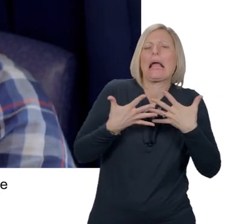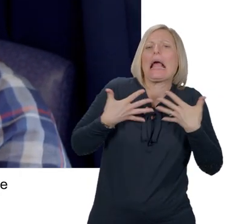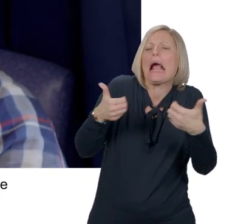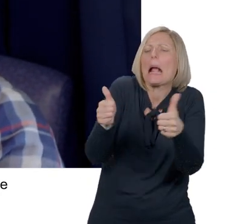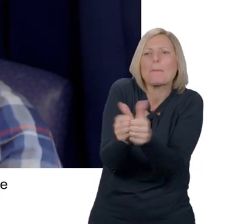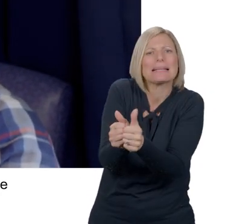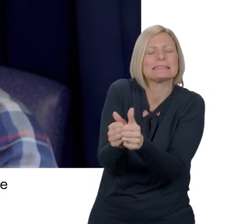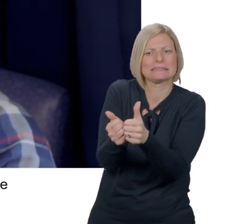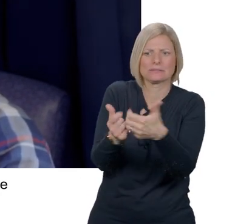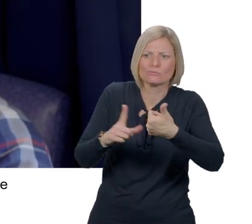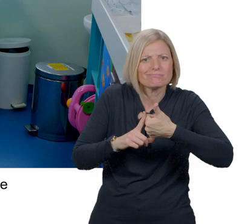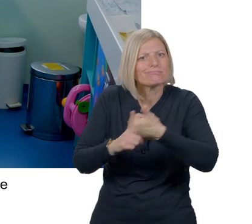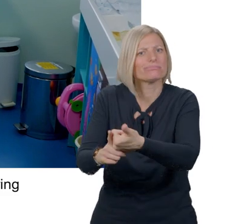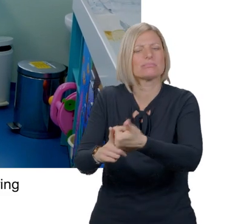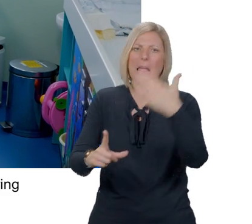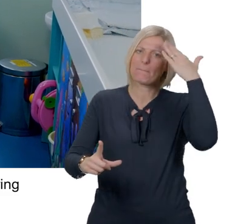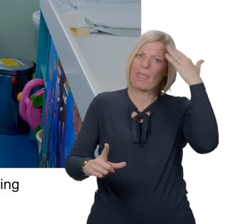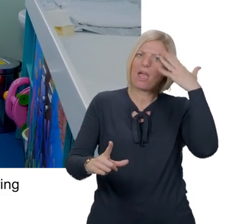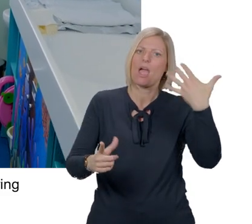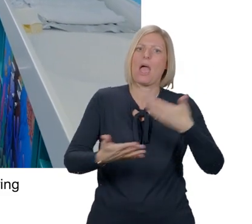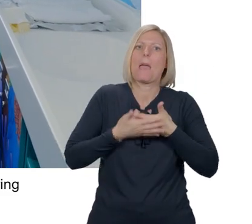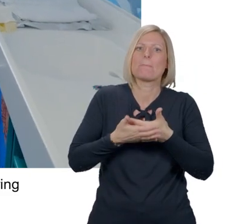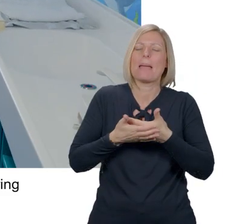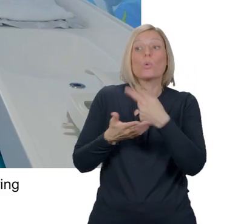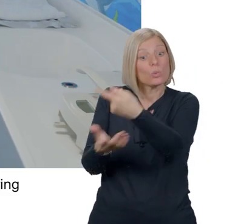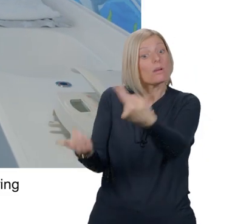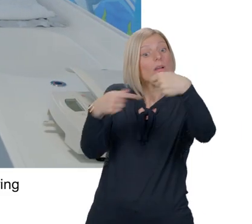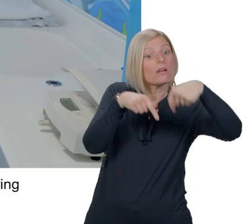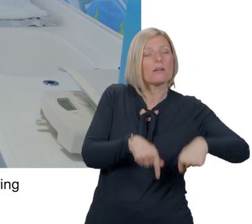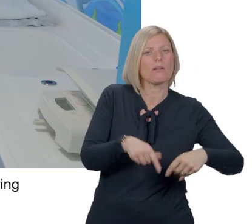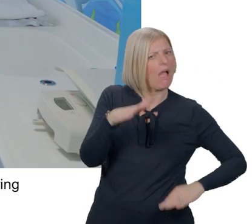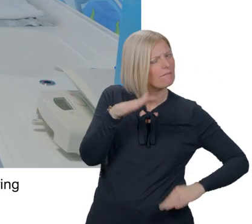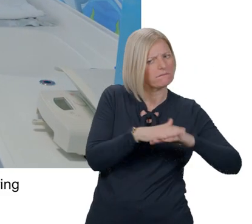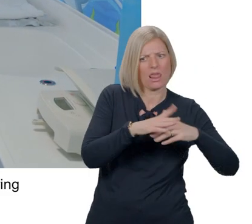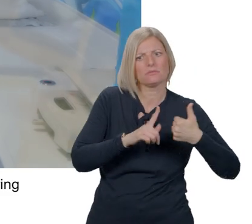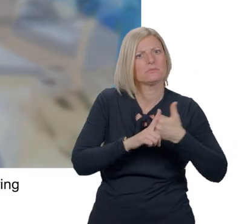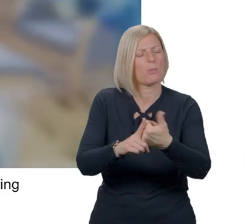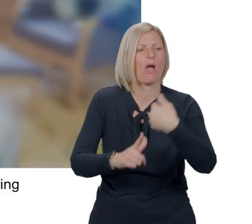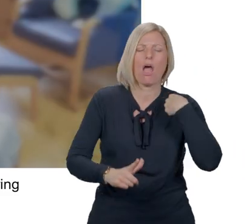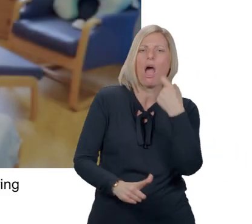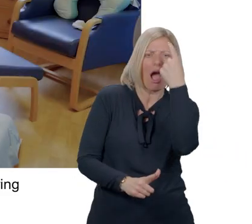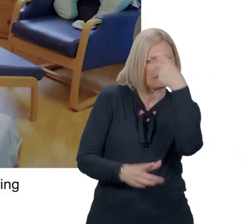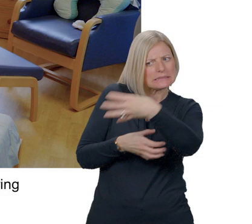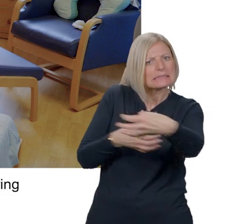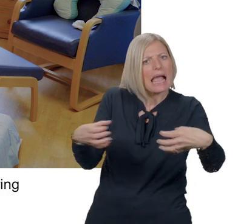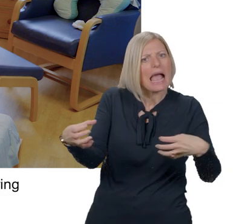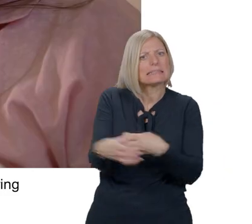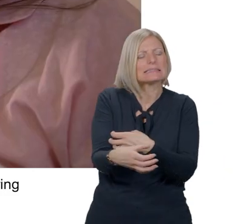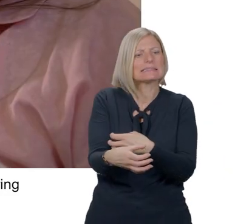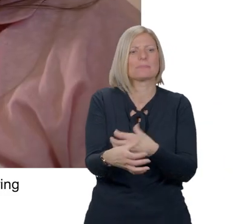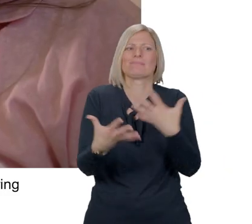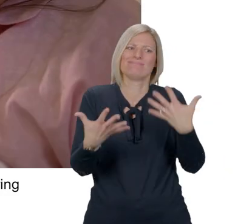full support and understanding. At the Beeches, we have a successful track record of reducing risk and nurturing the